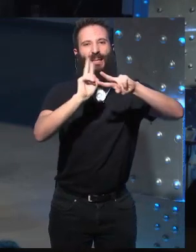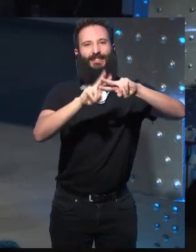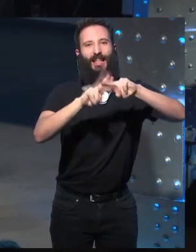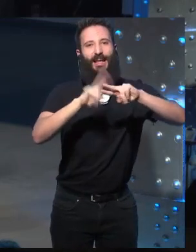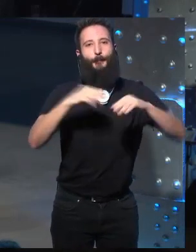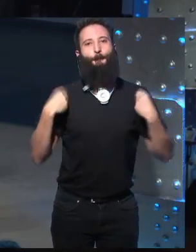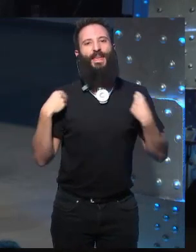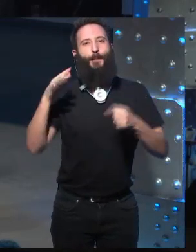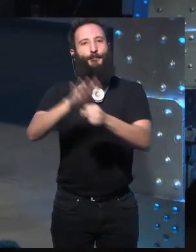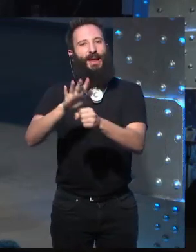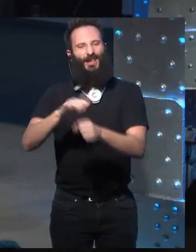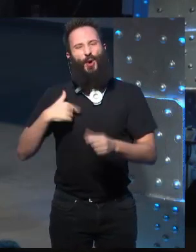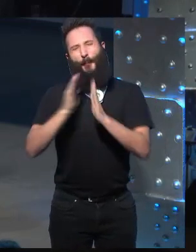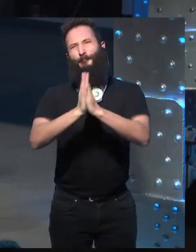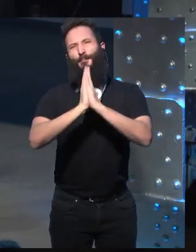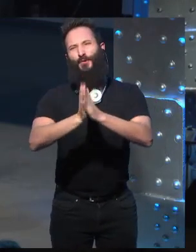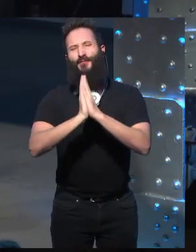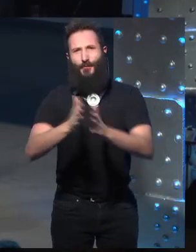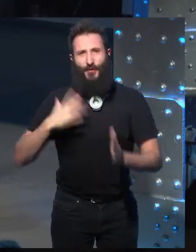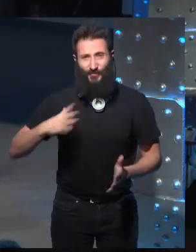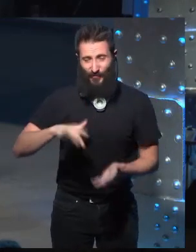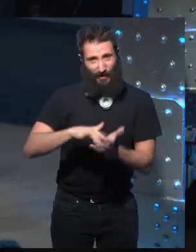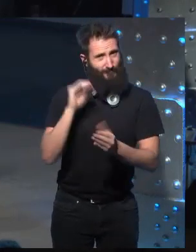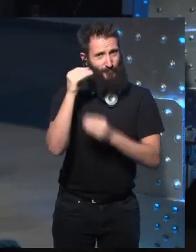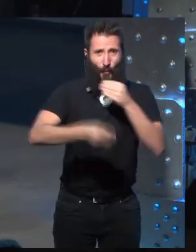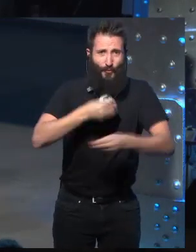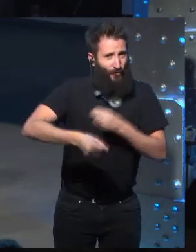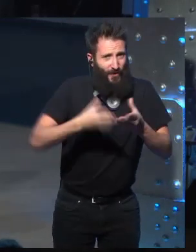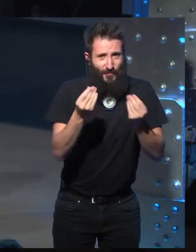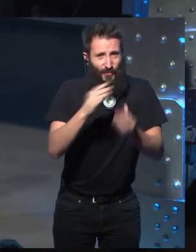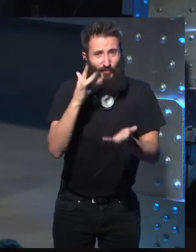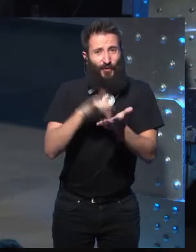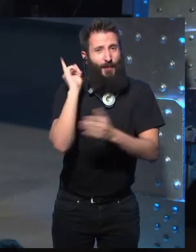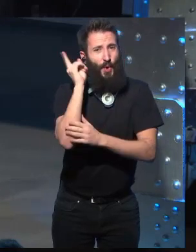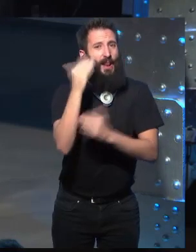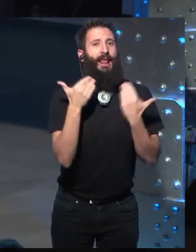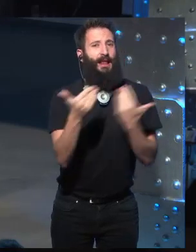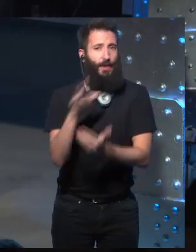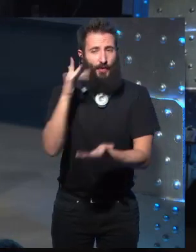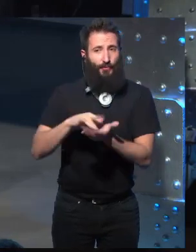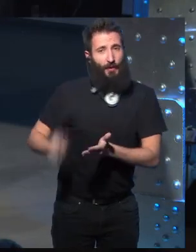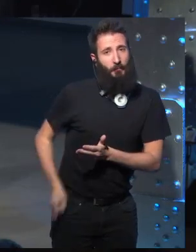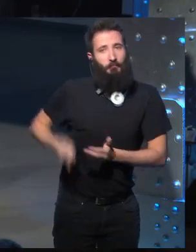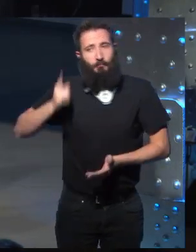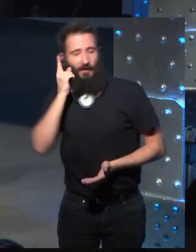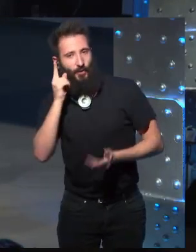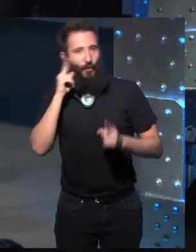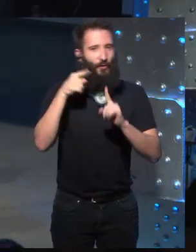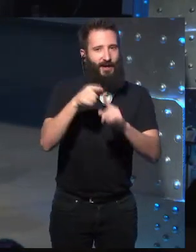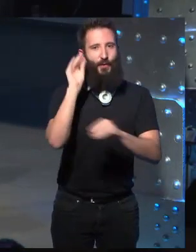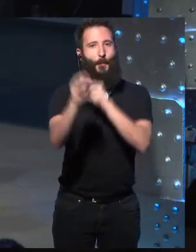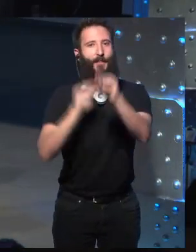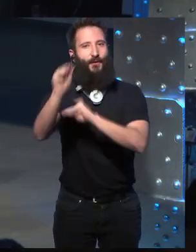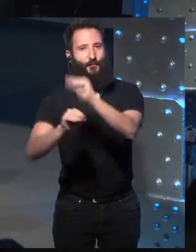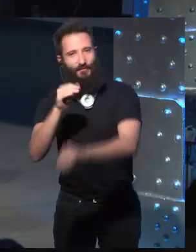group, and I'd be delighted if you also ask lots of questions. And also we can look at